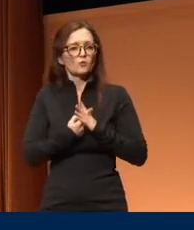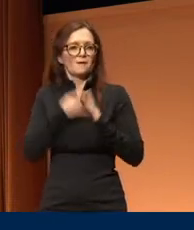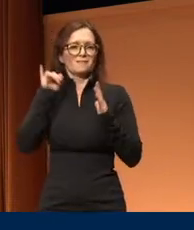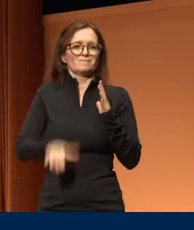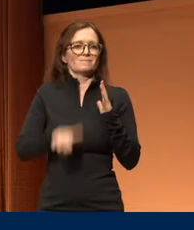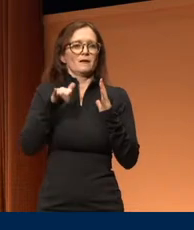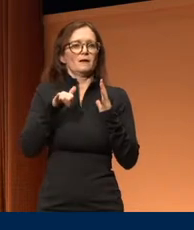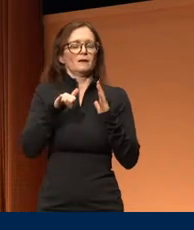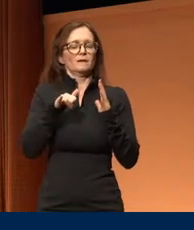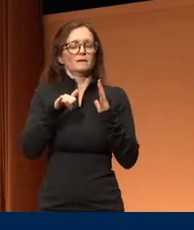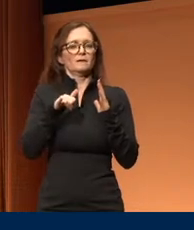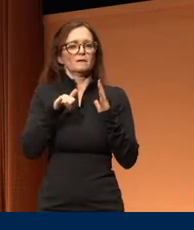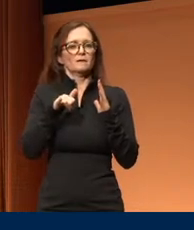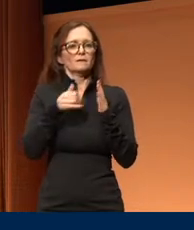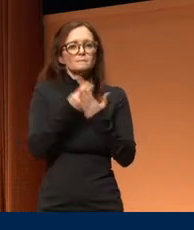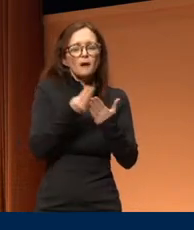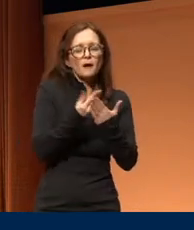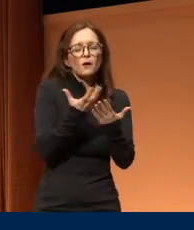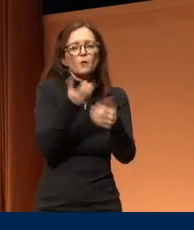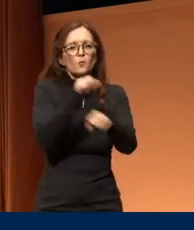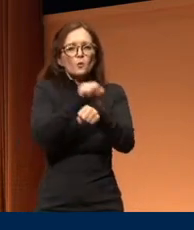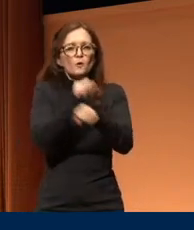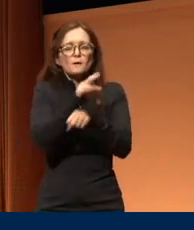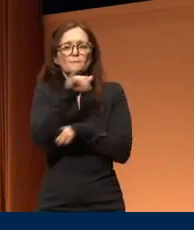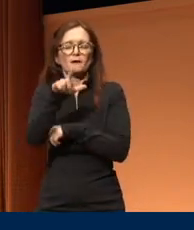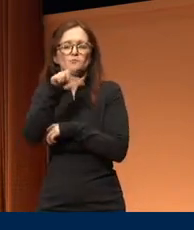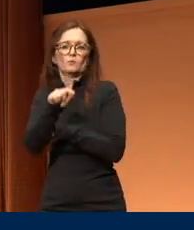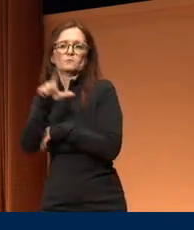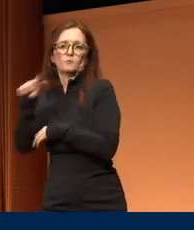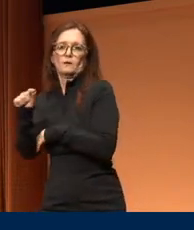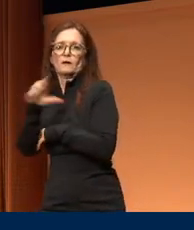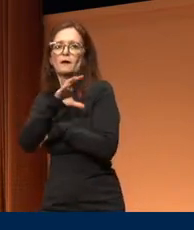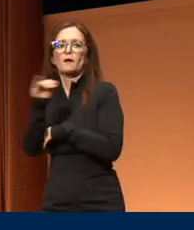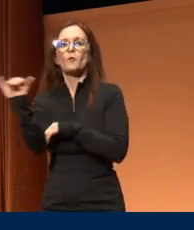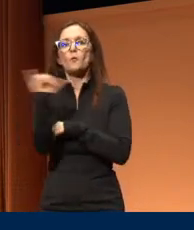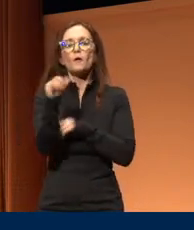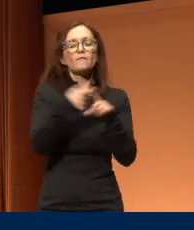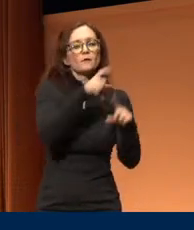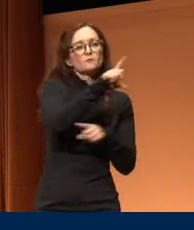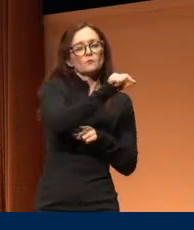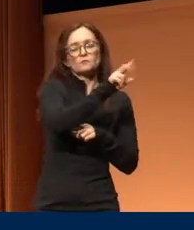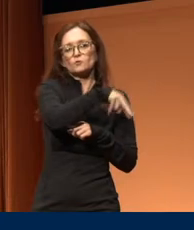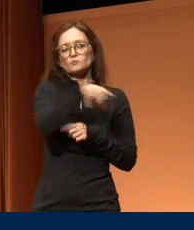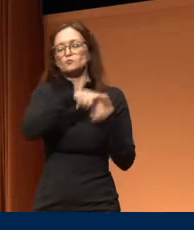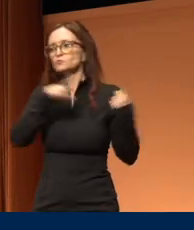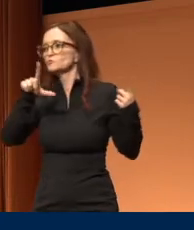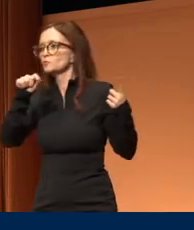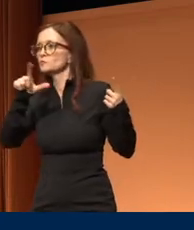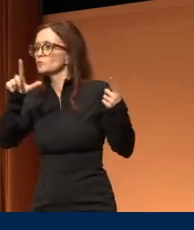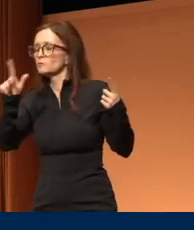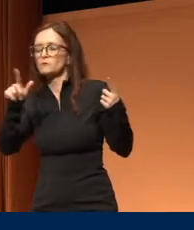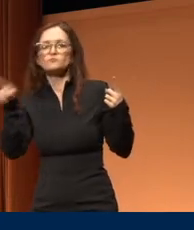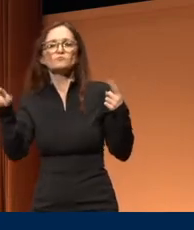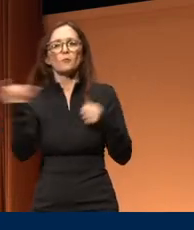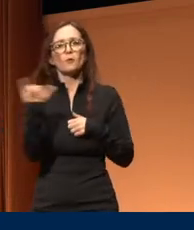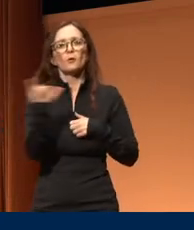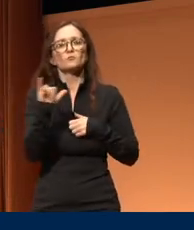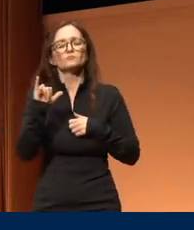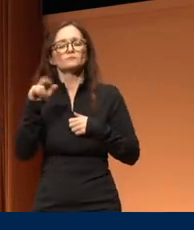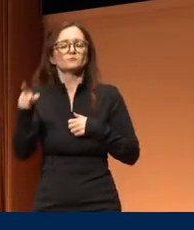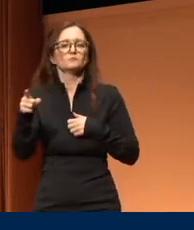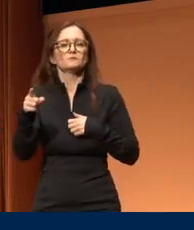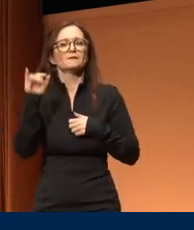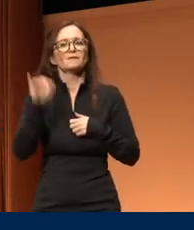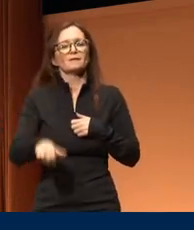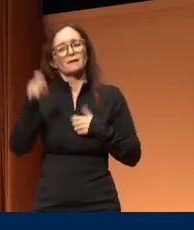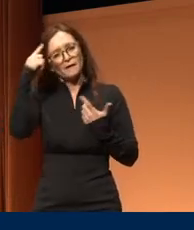movement Democratizing Work in May 2020, and from 2022 to 23, she served on the